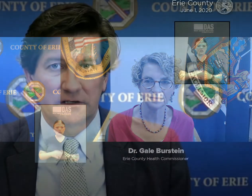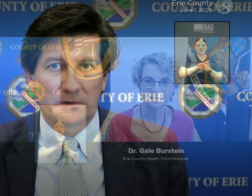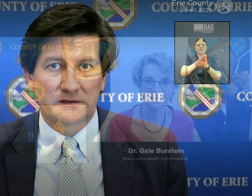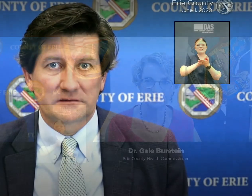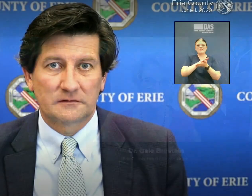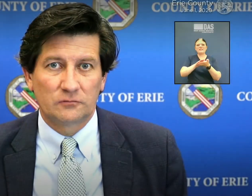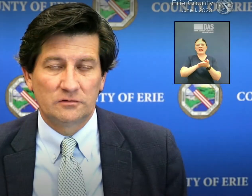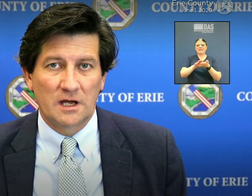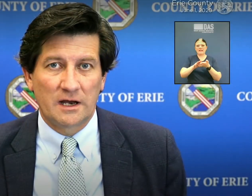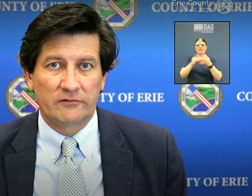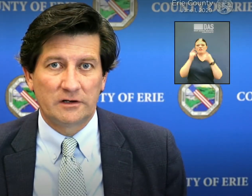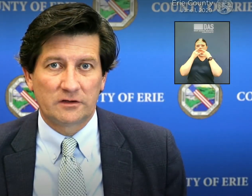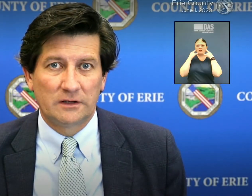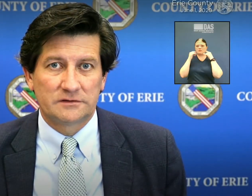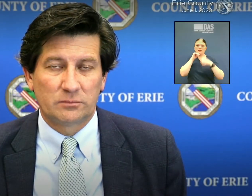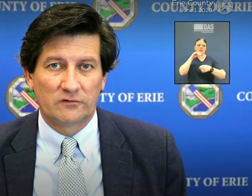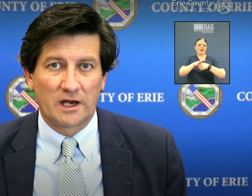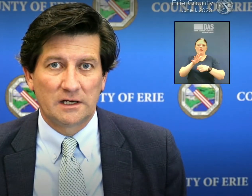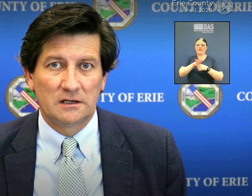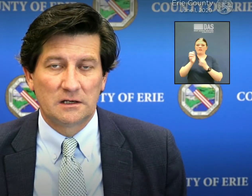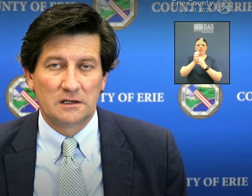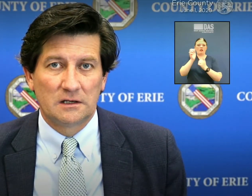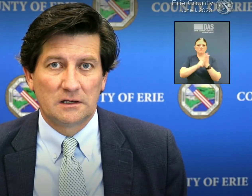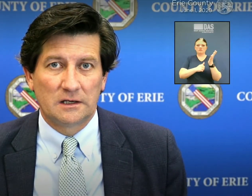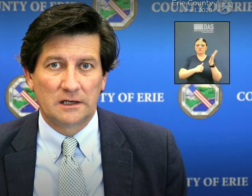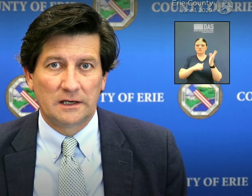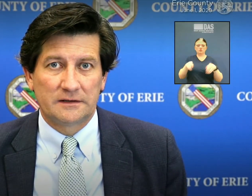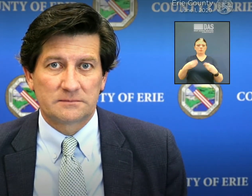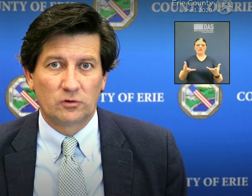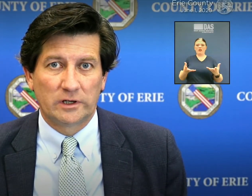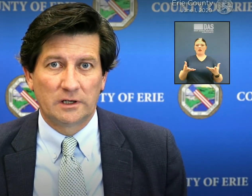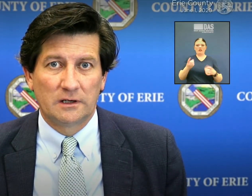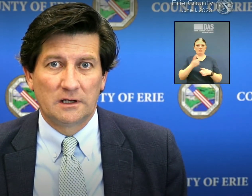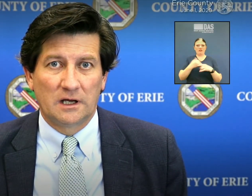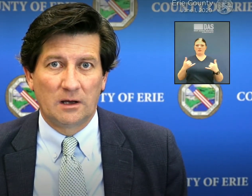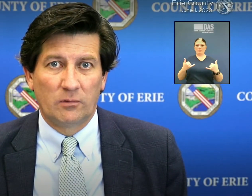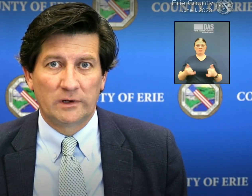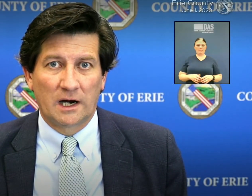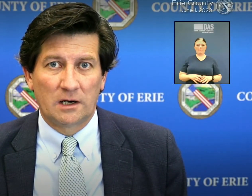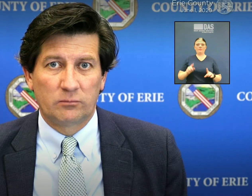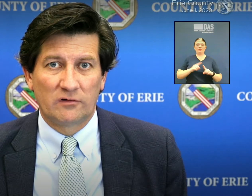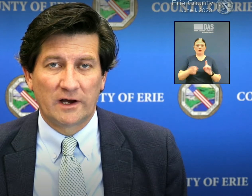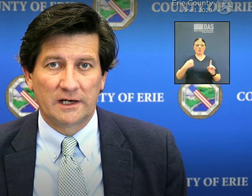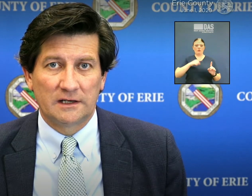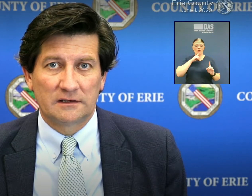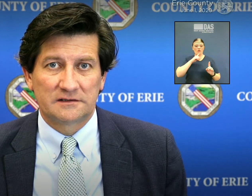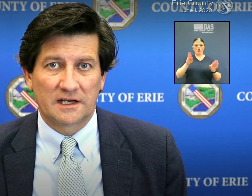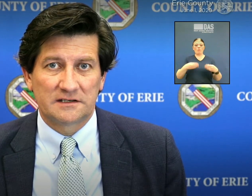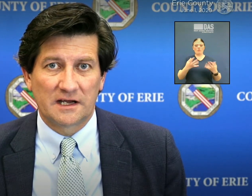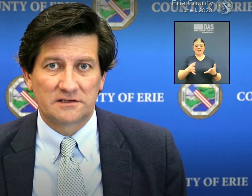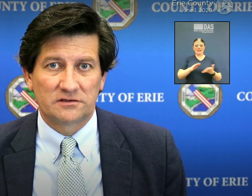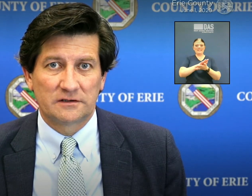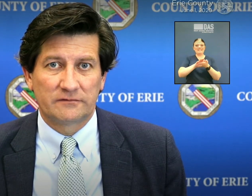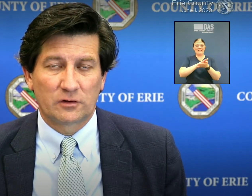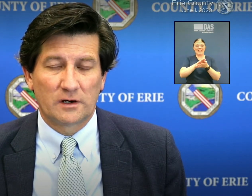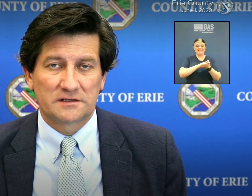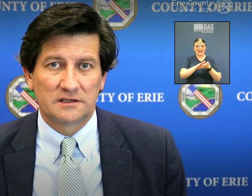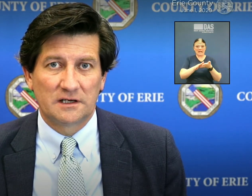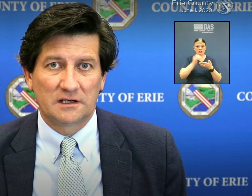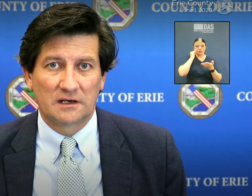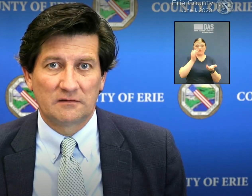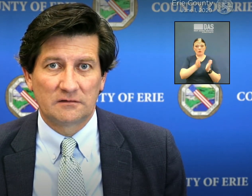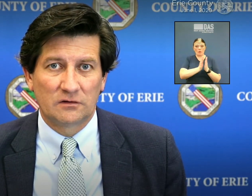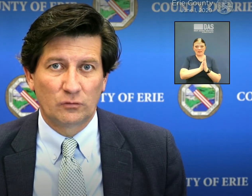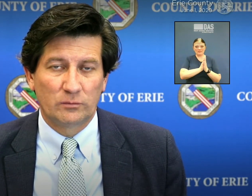Sanitizer and face masks. We do not have enough gloves to provide at this point, but we are providing sanitizer if